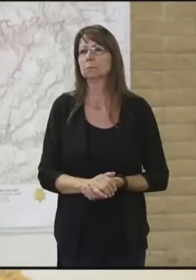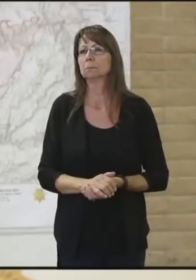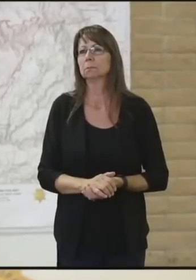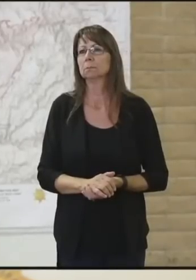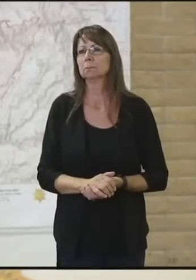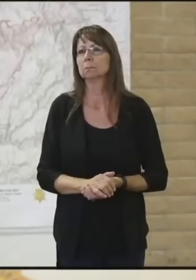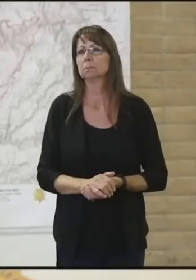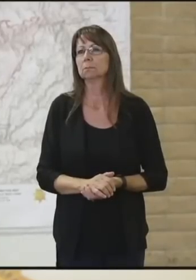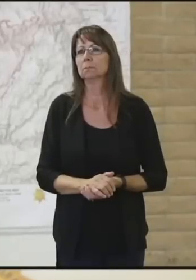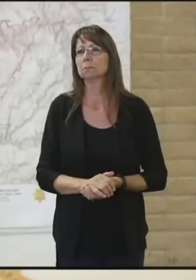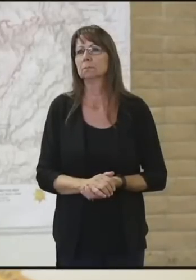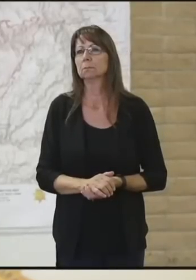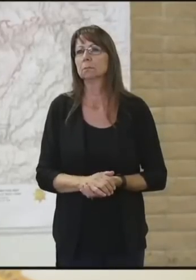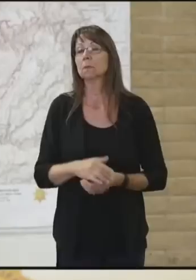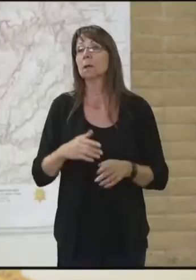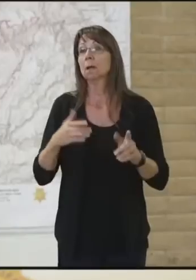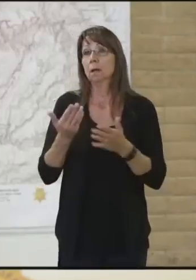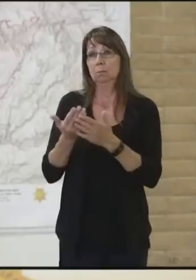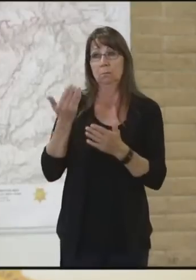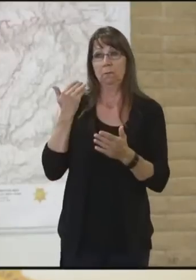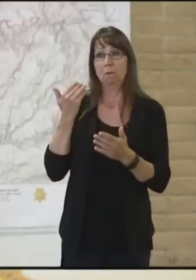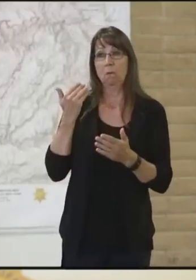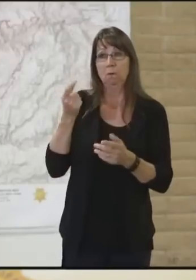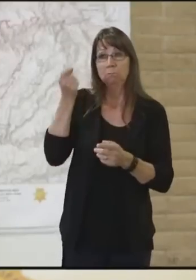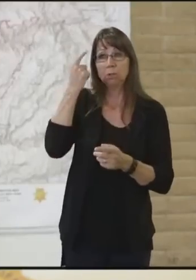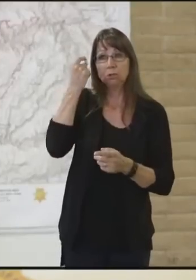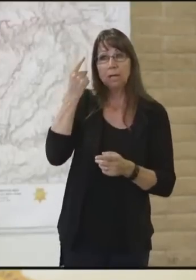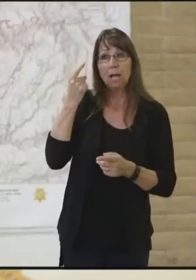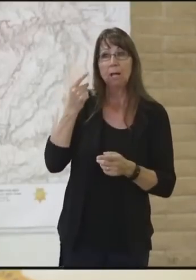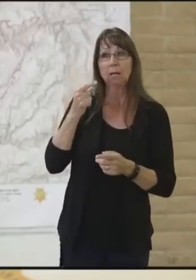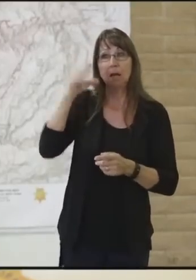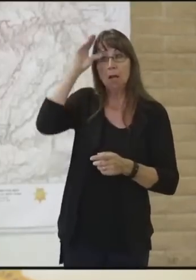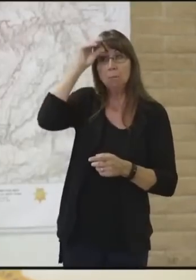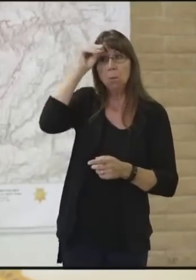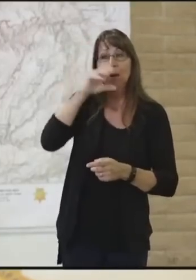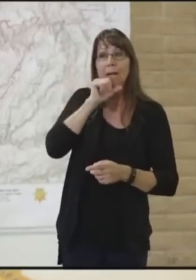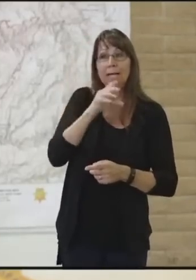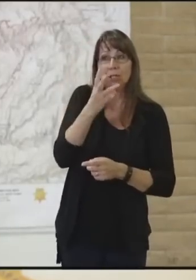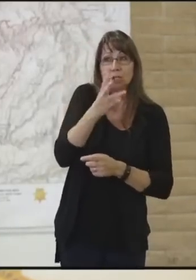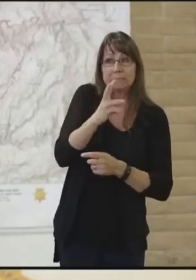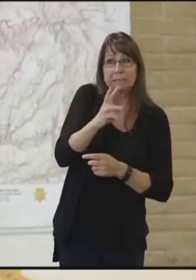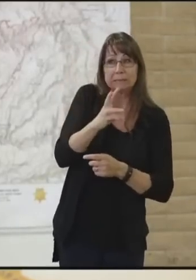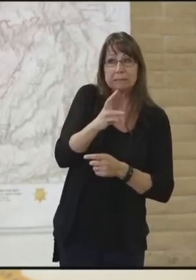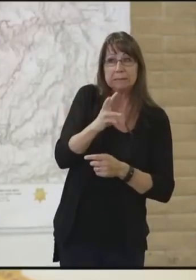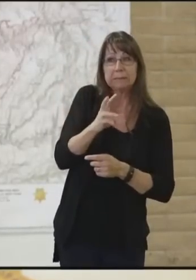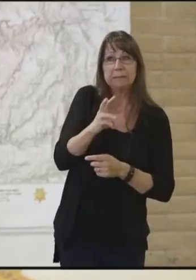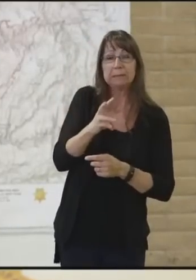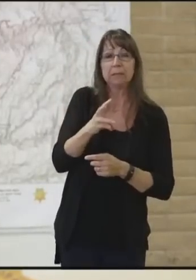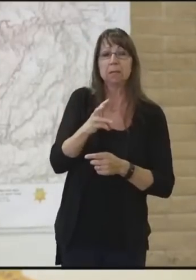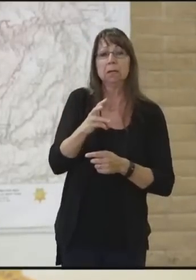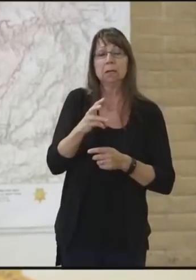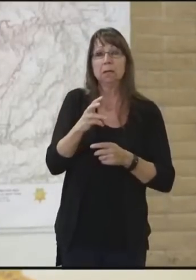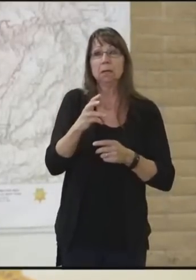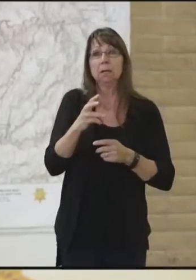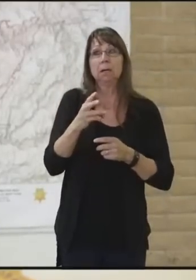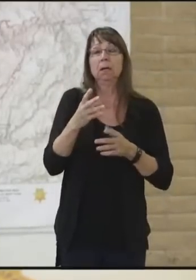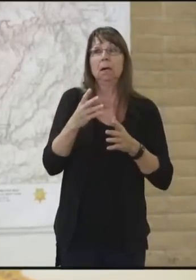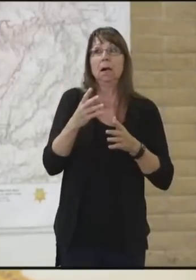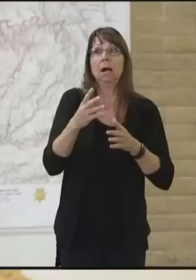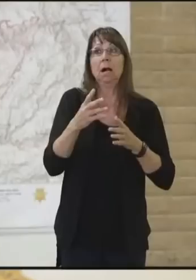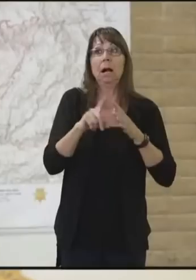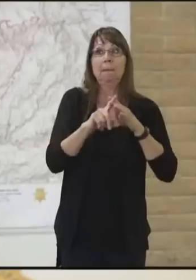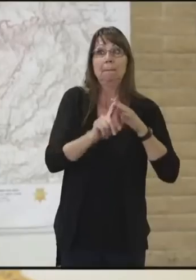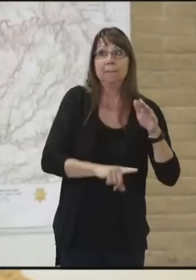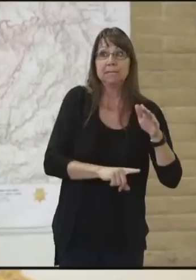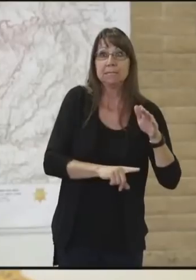to find a 16-year-old boy in Berry Creek early Wednesday Uh-huh. night, and was